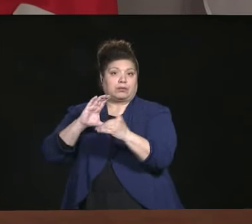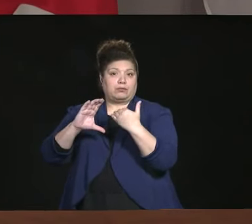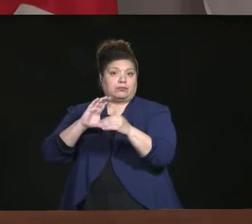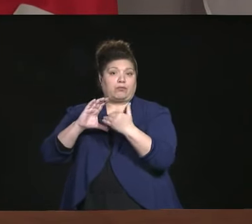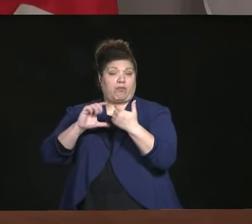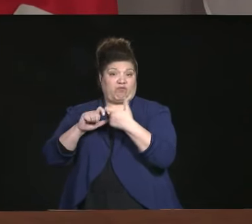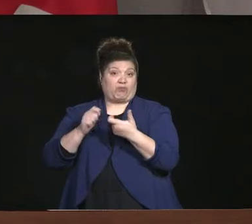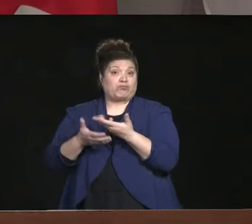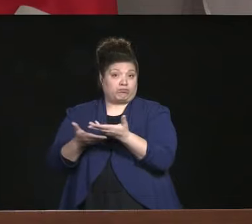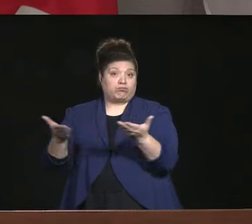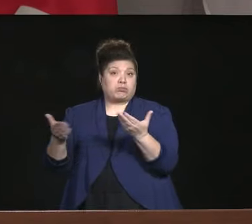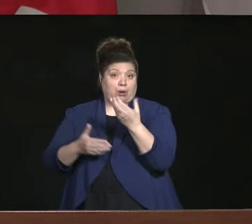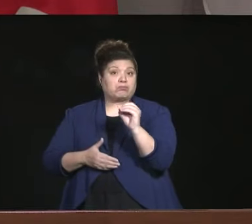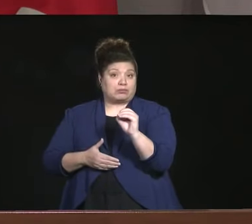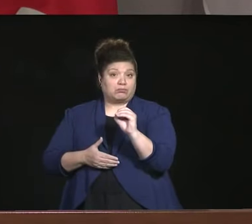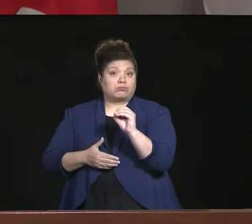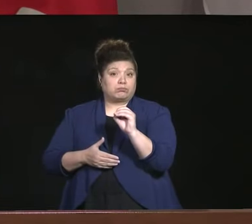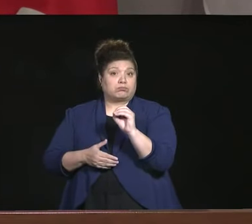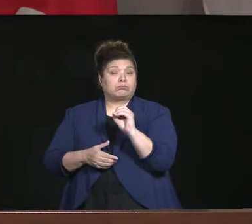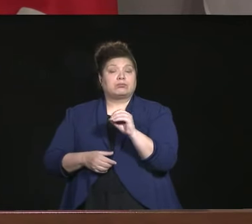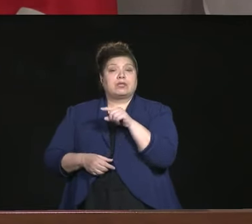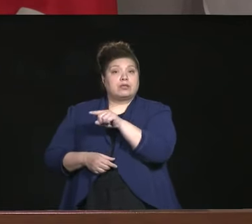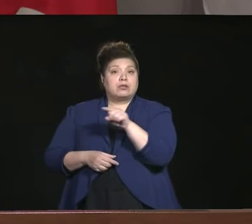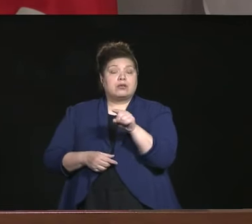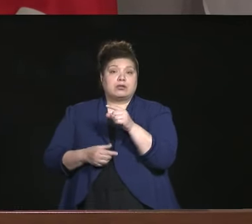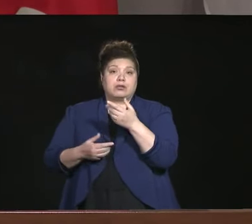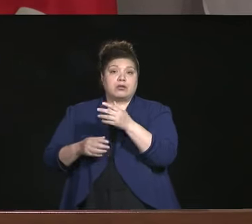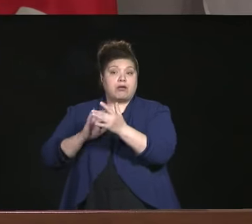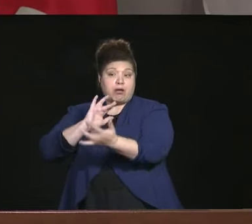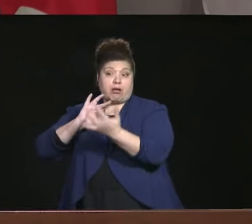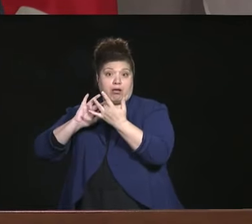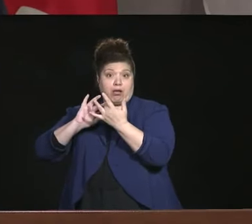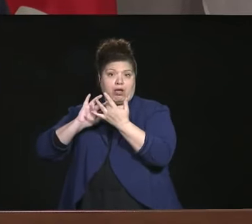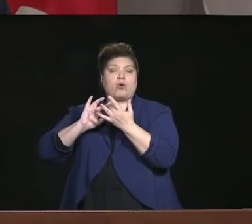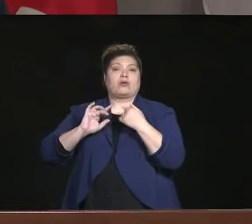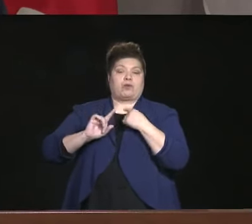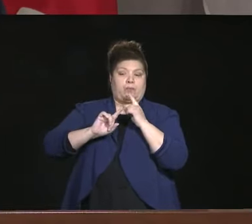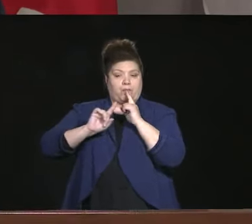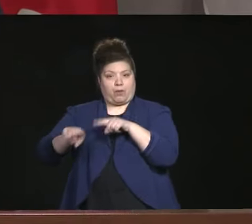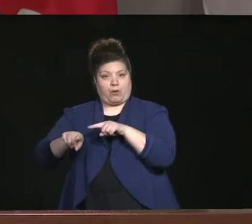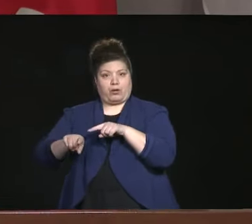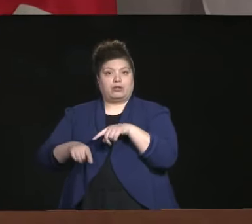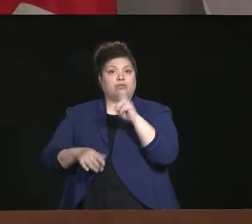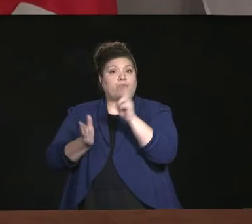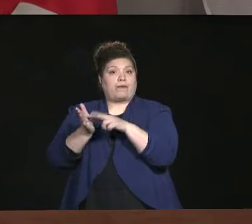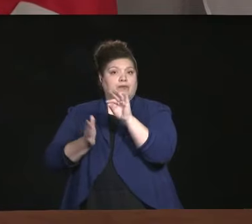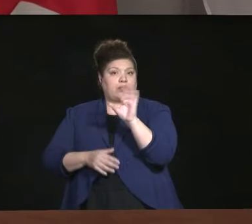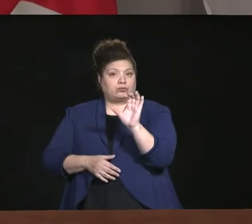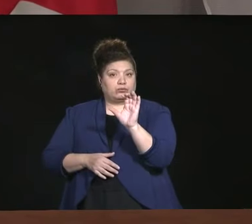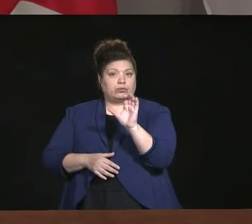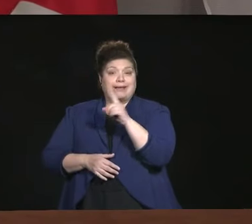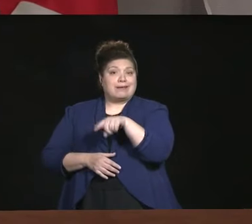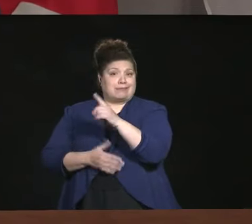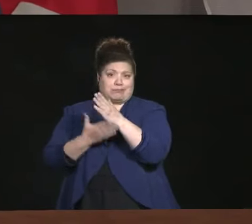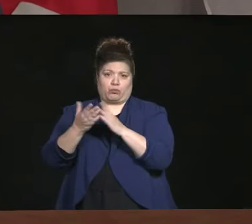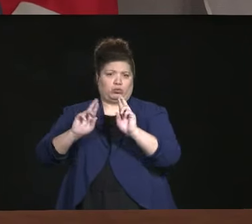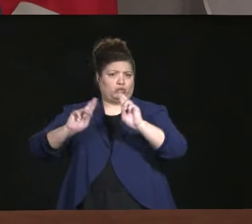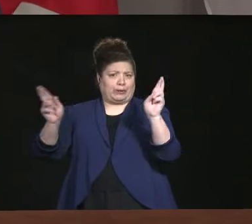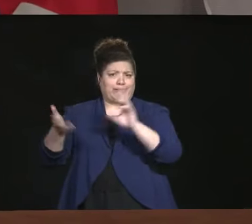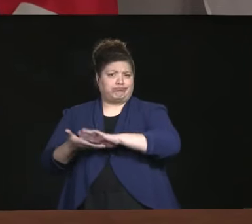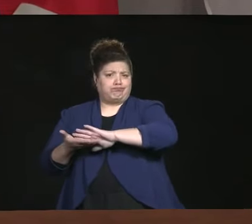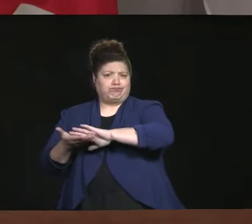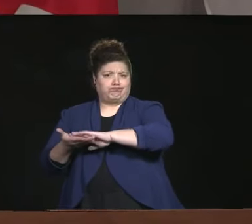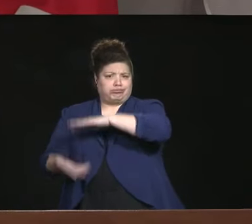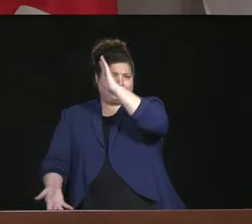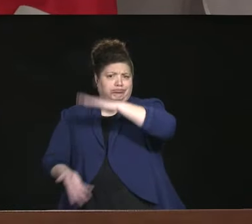connected with over 2,900 of them. Whether it's companies with ready-to-go products, with products not yet